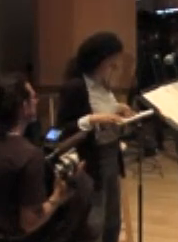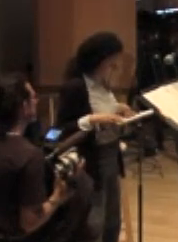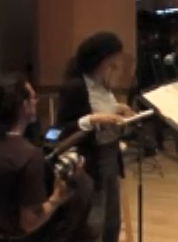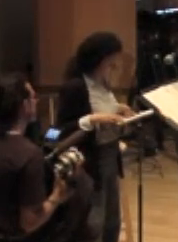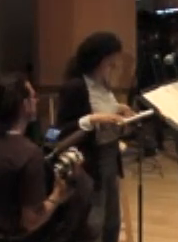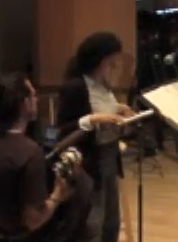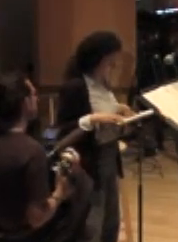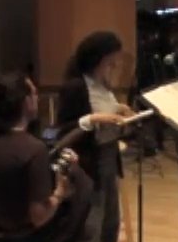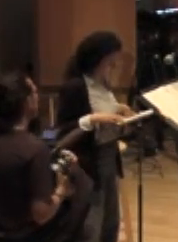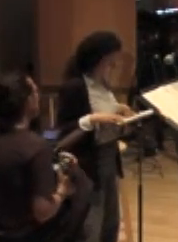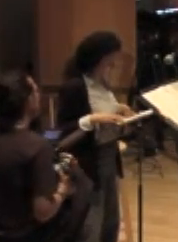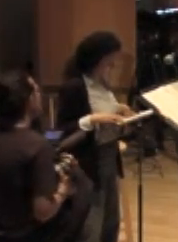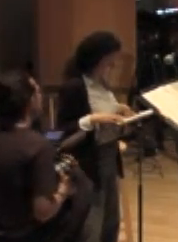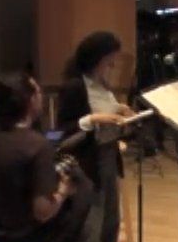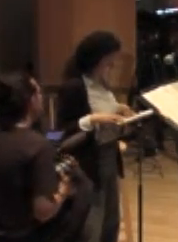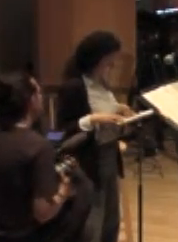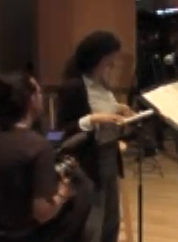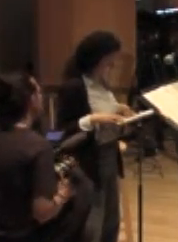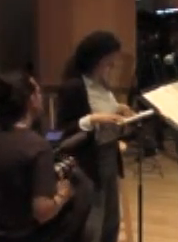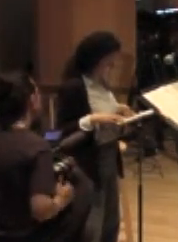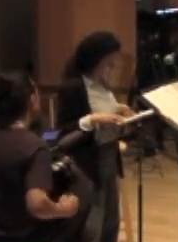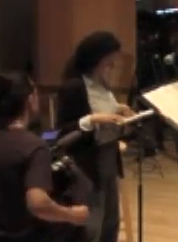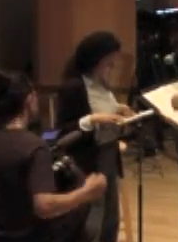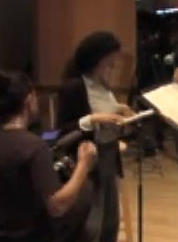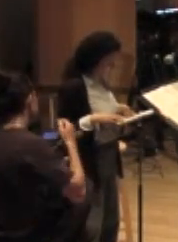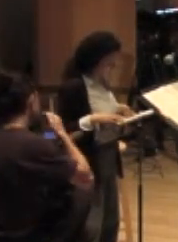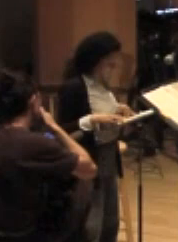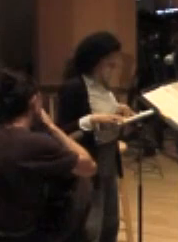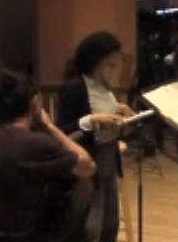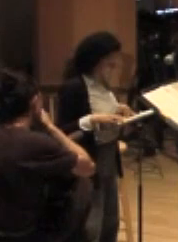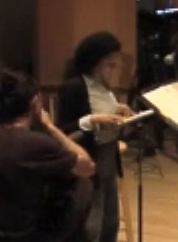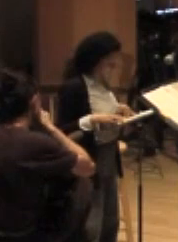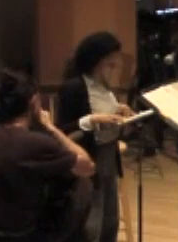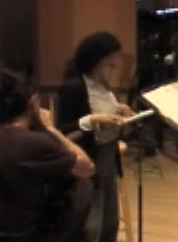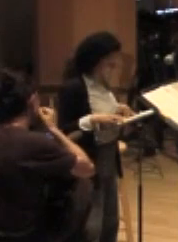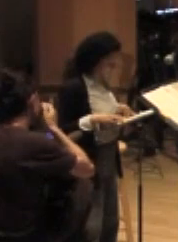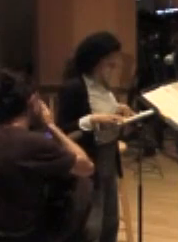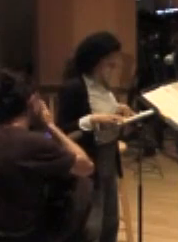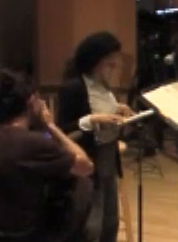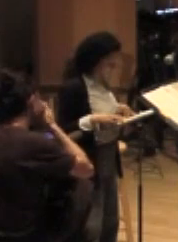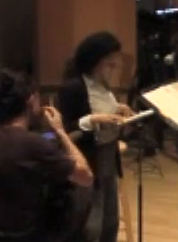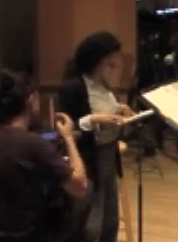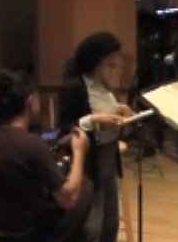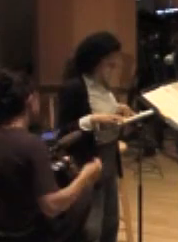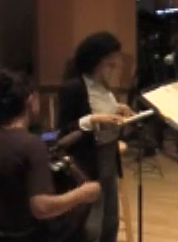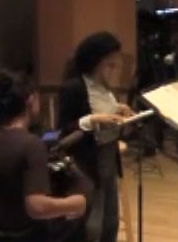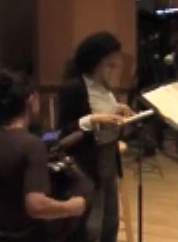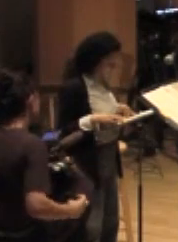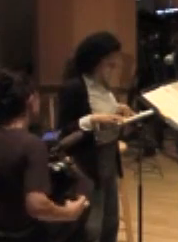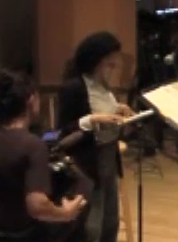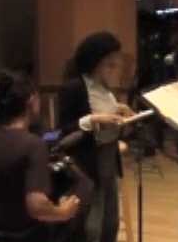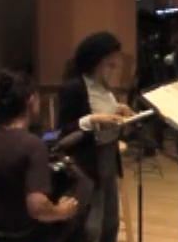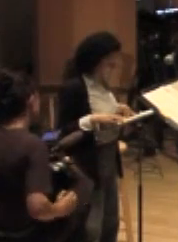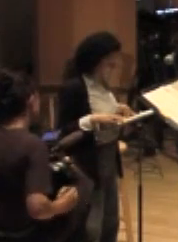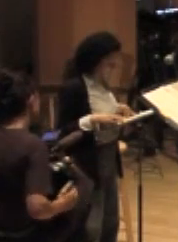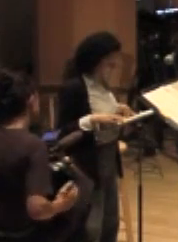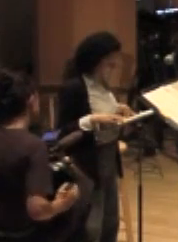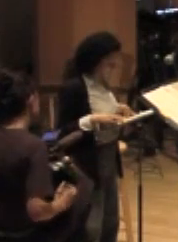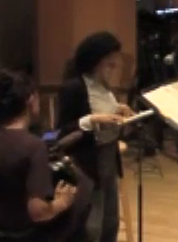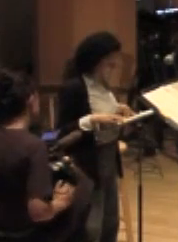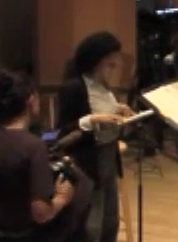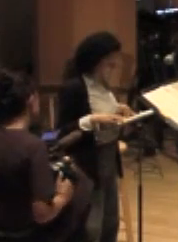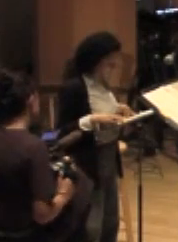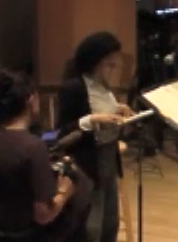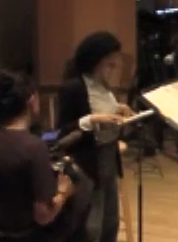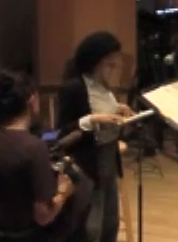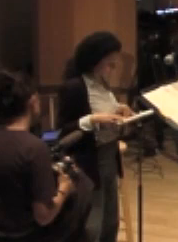least that particular day I can remember it as if it just happened it was